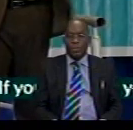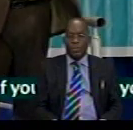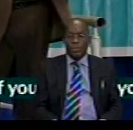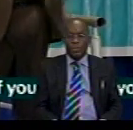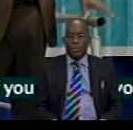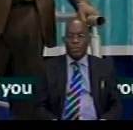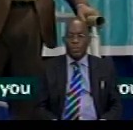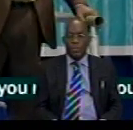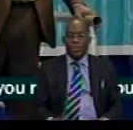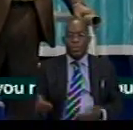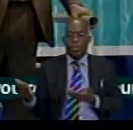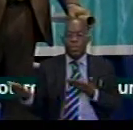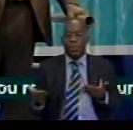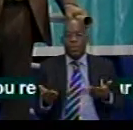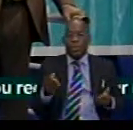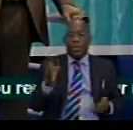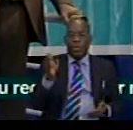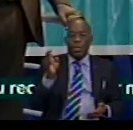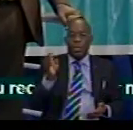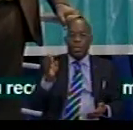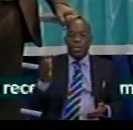Bring them out. Come.